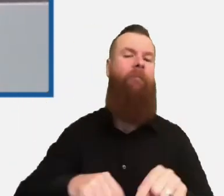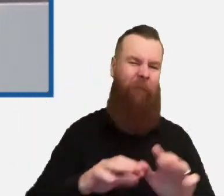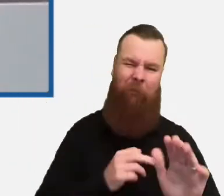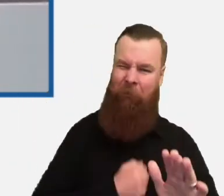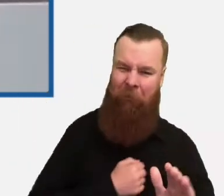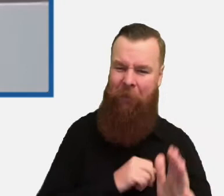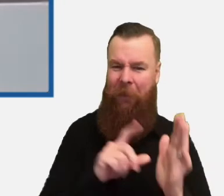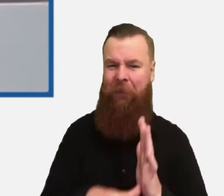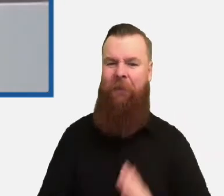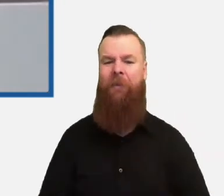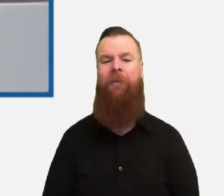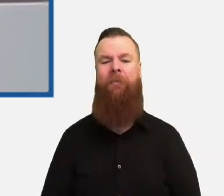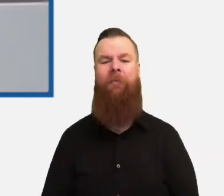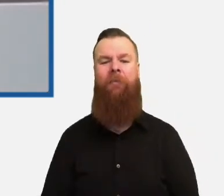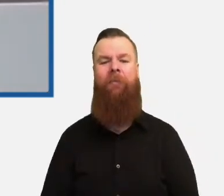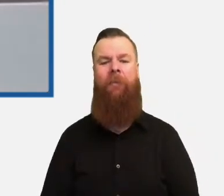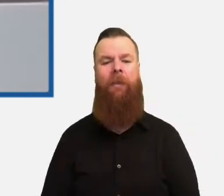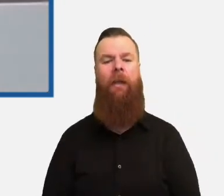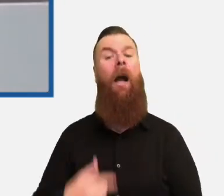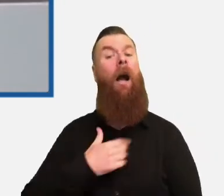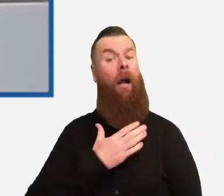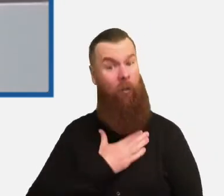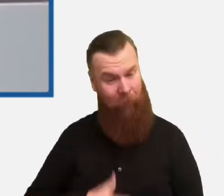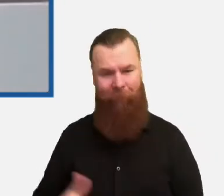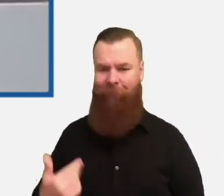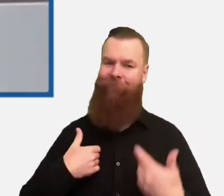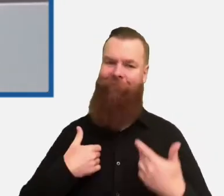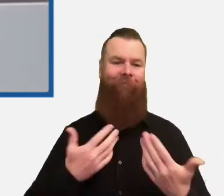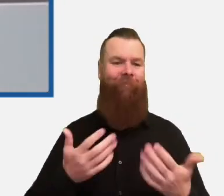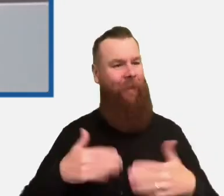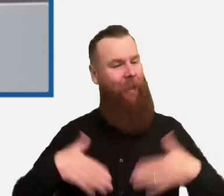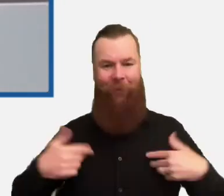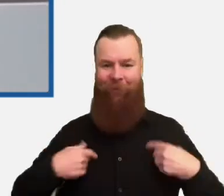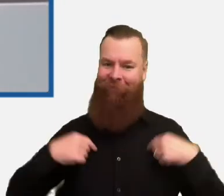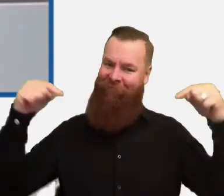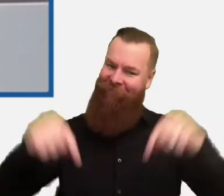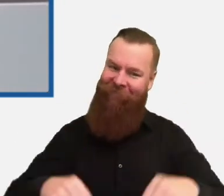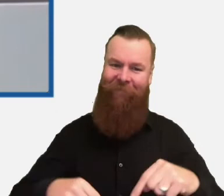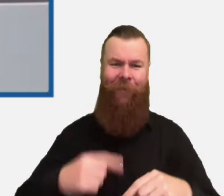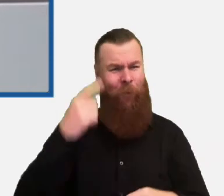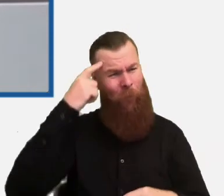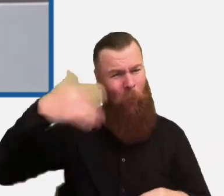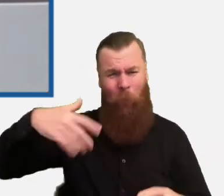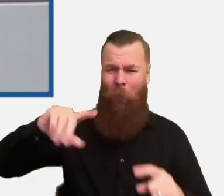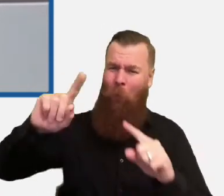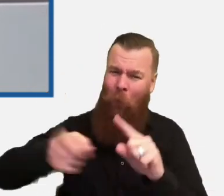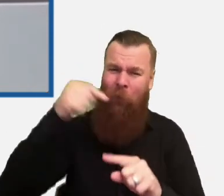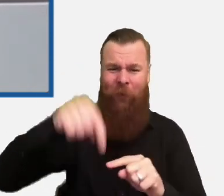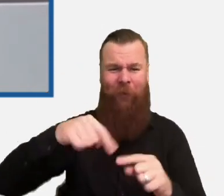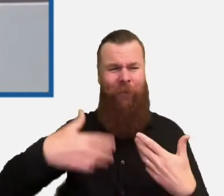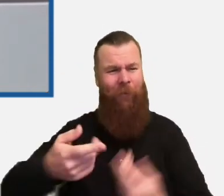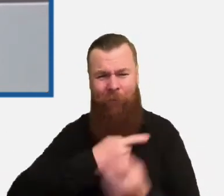be here on this very important discussion around building resilient economies in the Americas